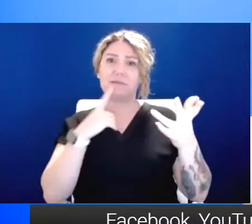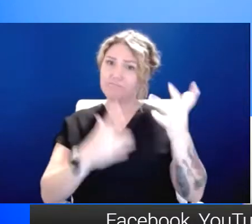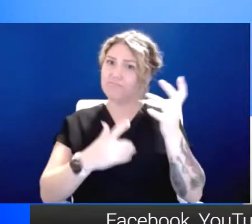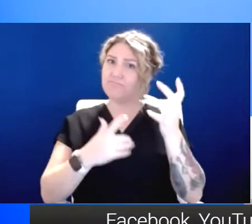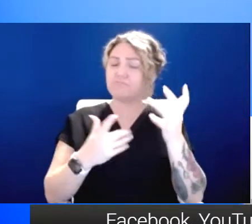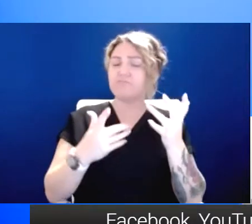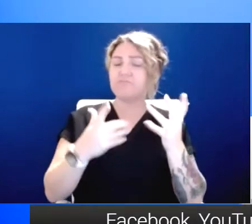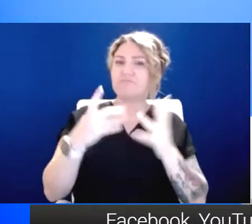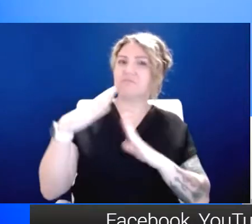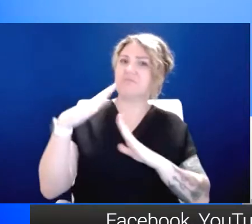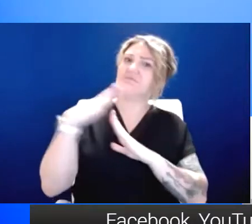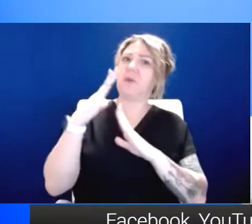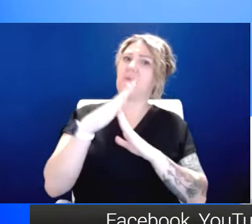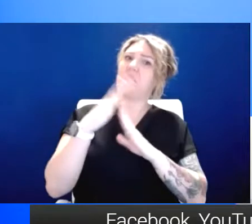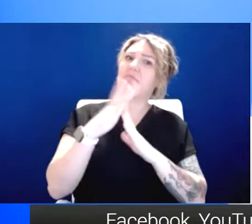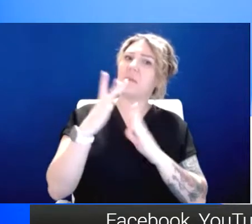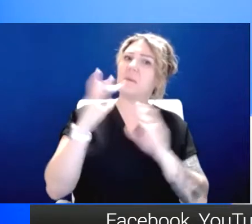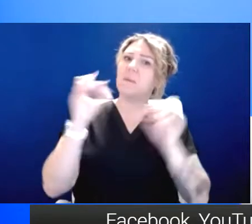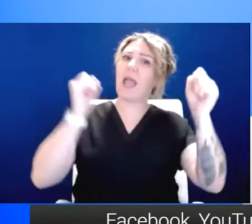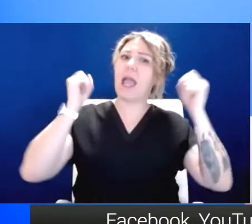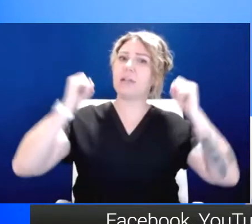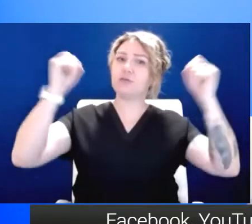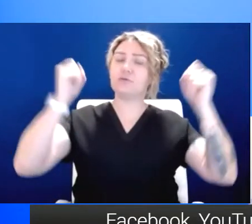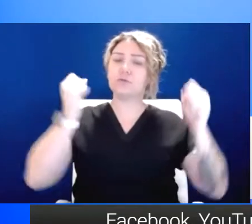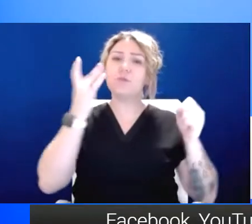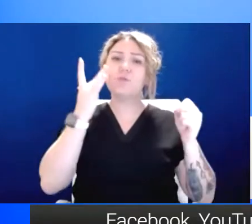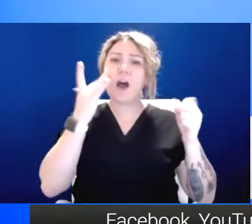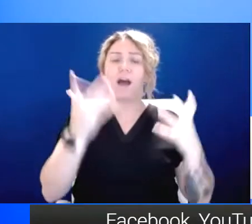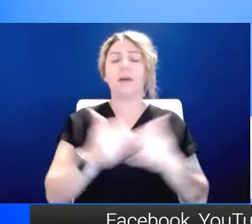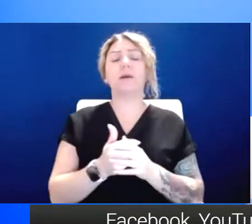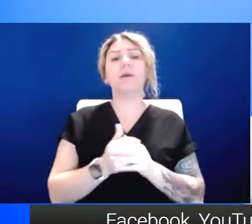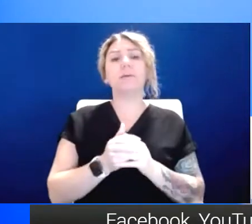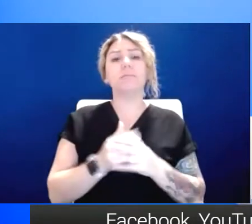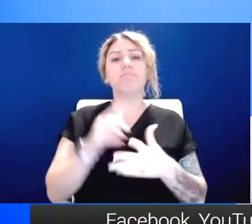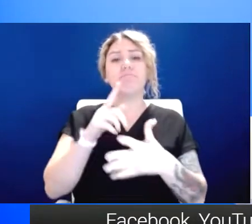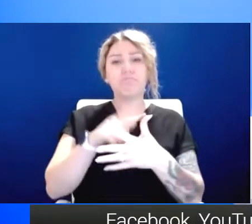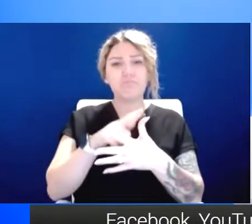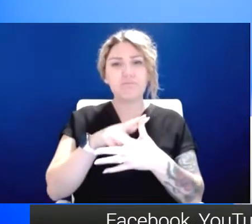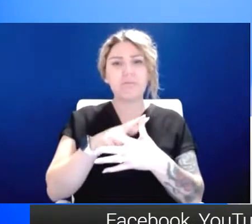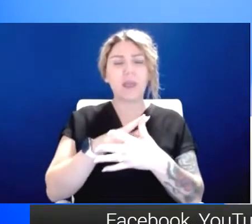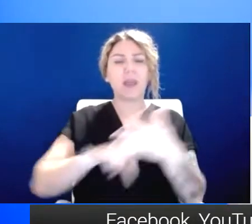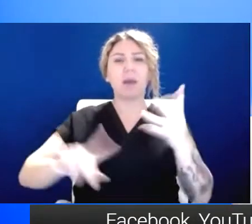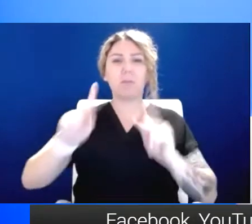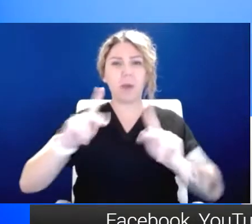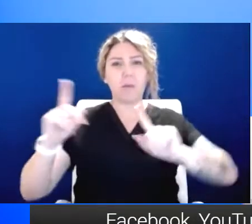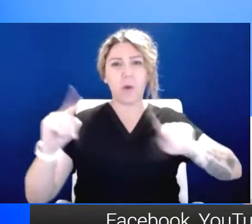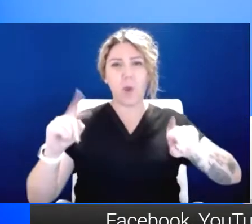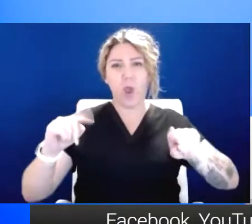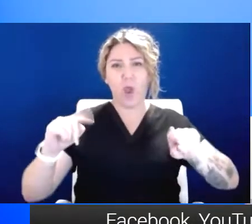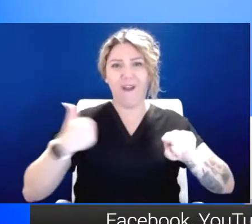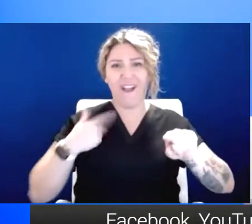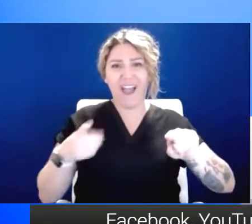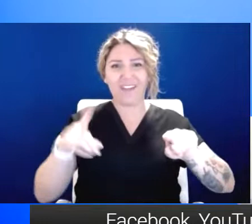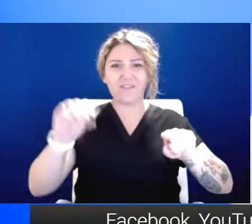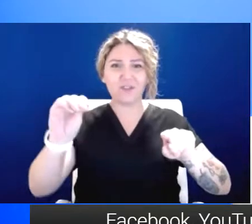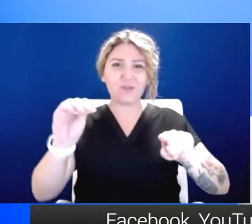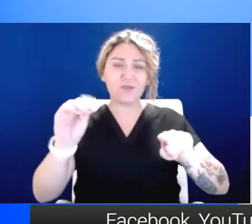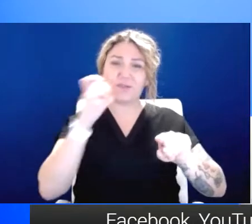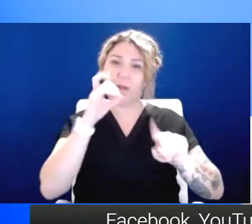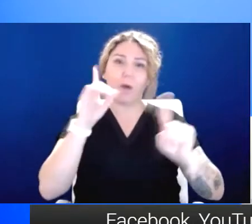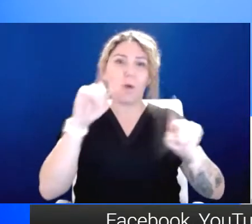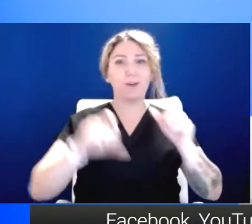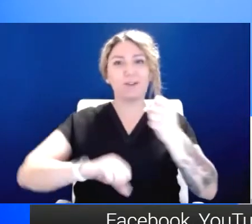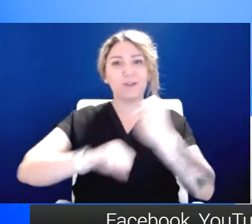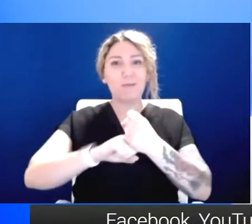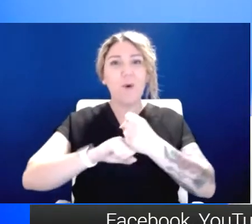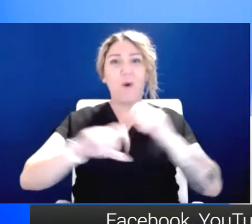of many reasons. One is that patients who go there have Parkinson's, so it is not like they're going to a support group, they're going to an